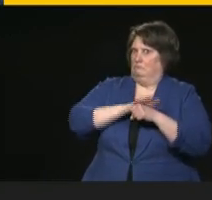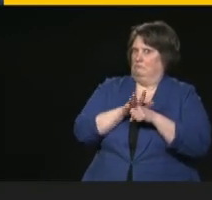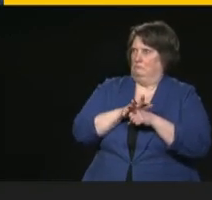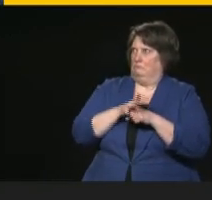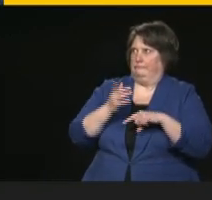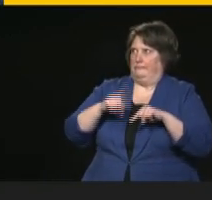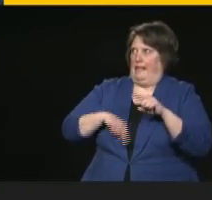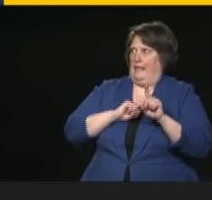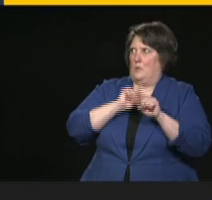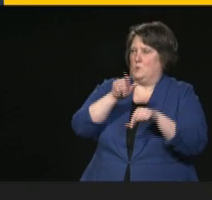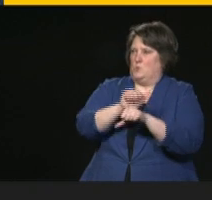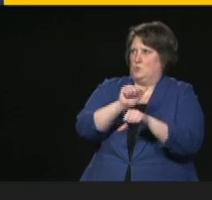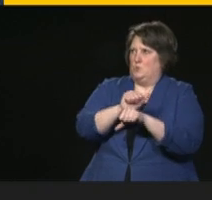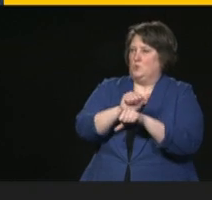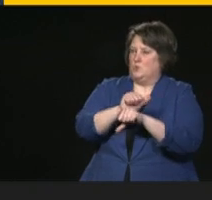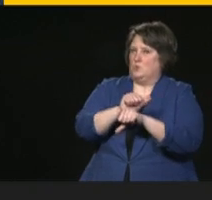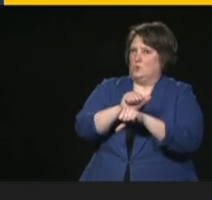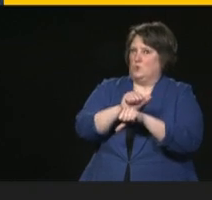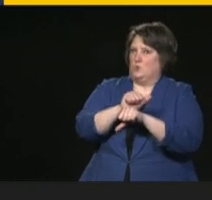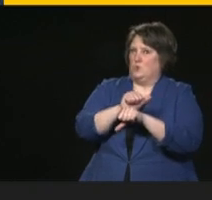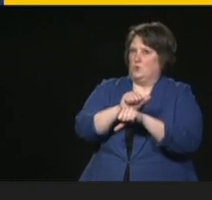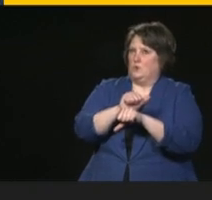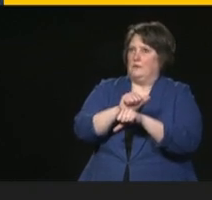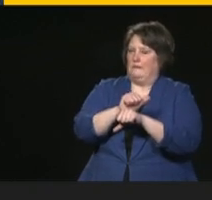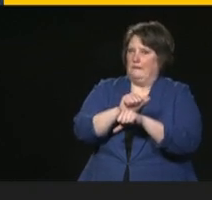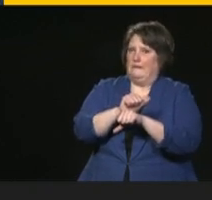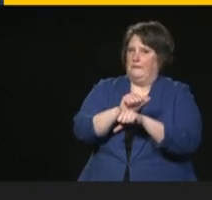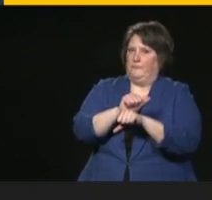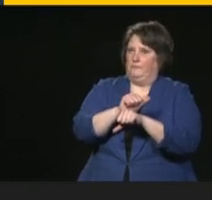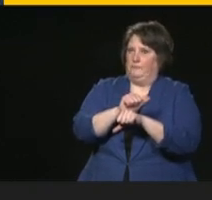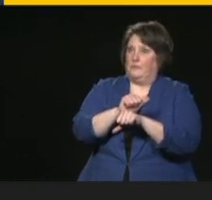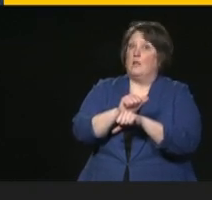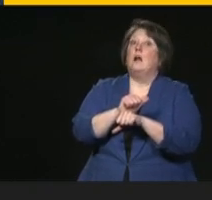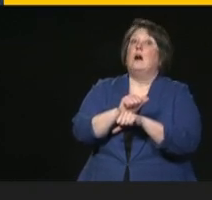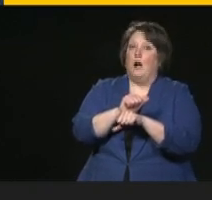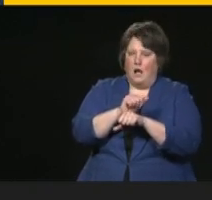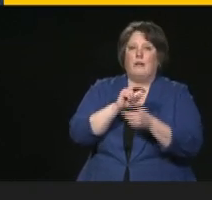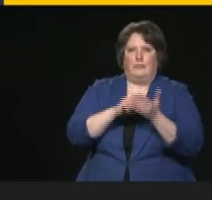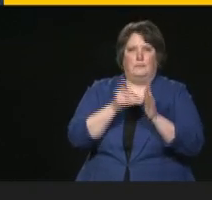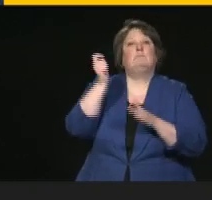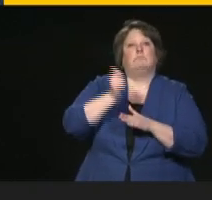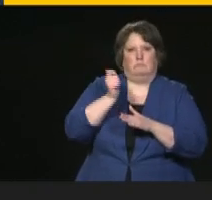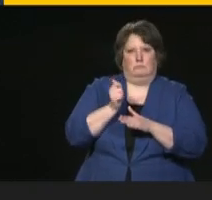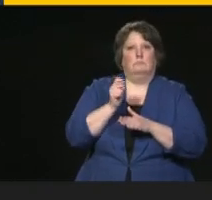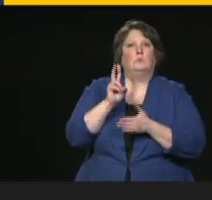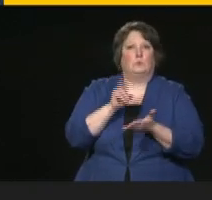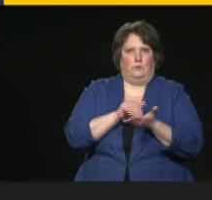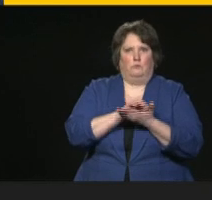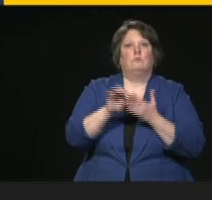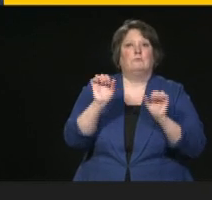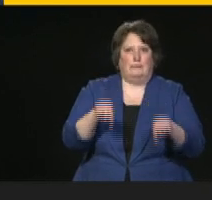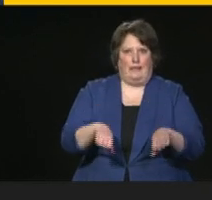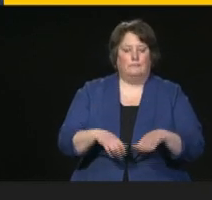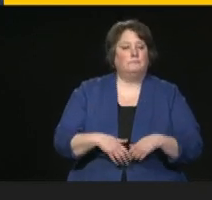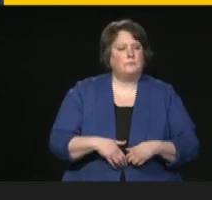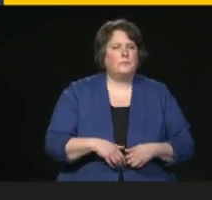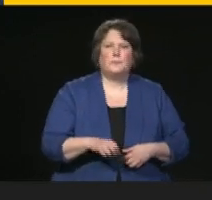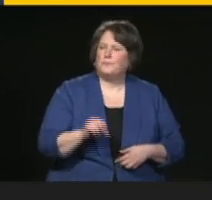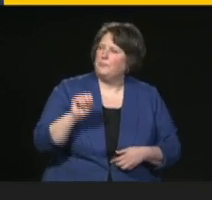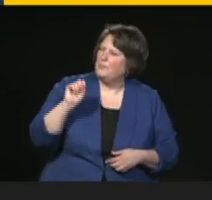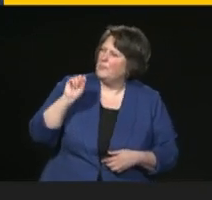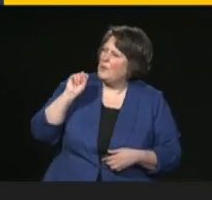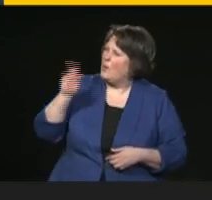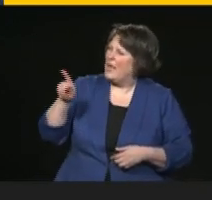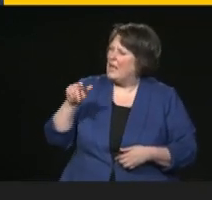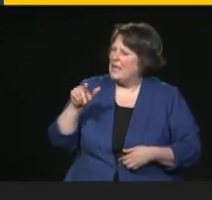are in a situation in which they can receive this benefit. All right. Well, I don't quite understand. Let's say a